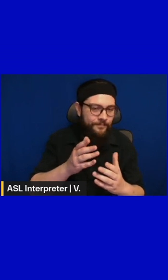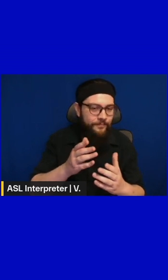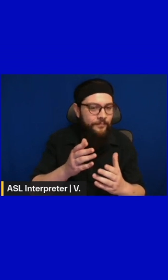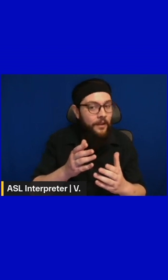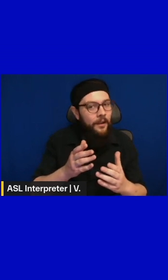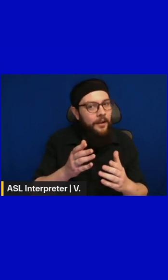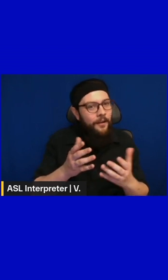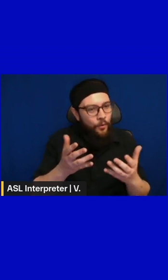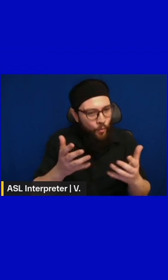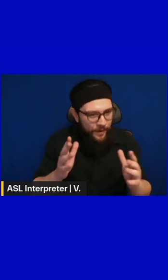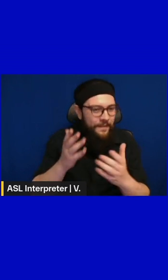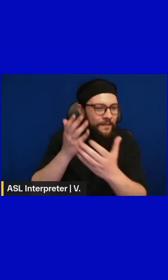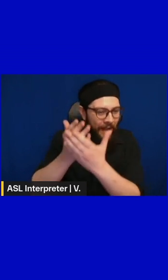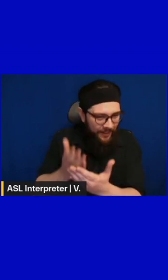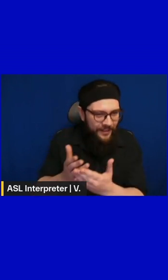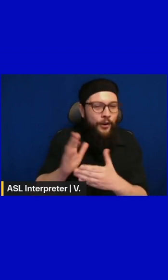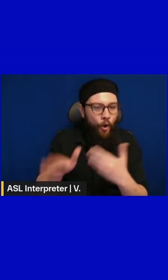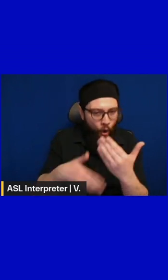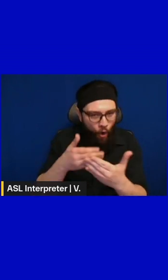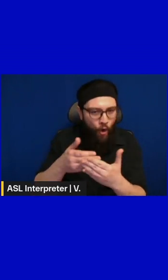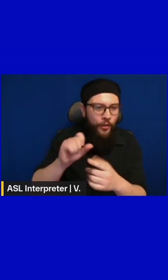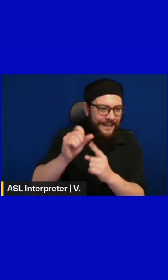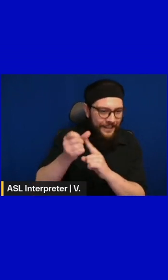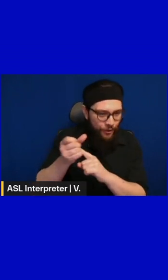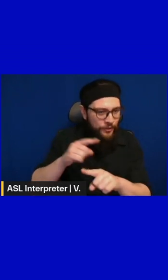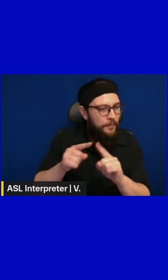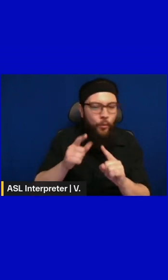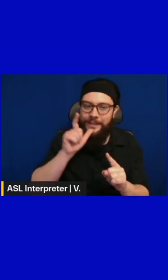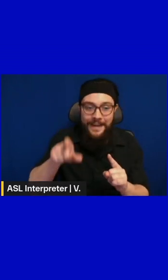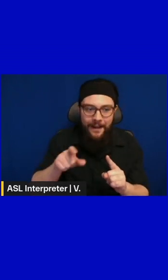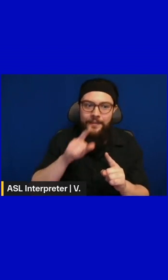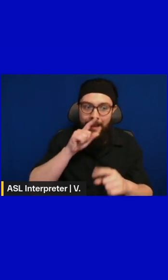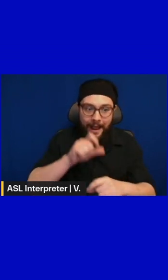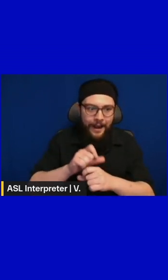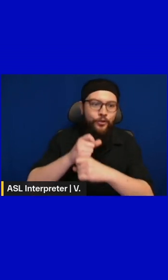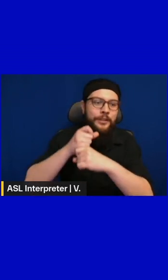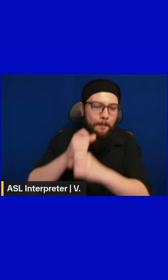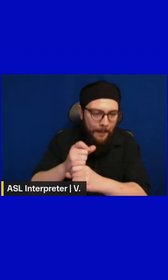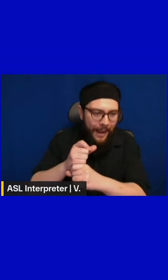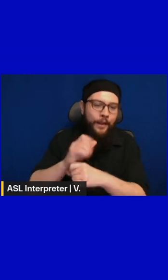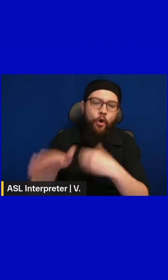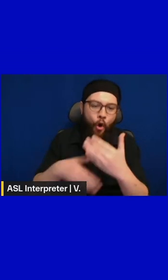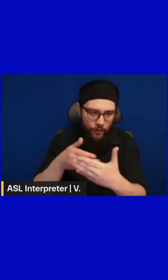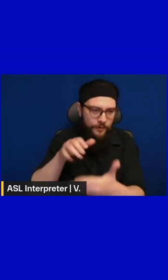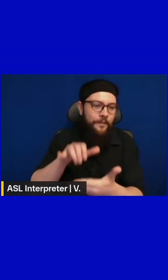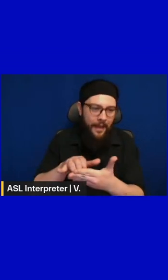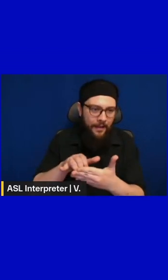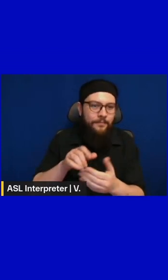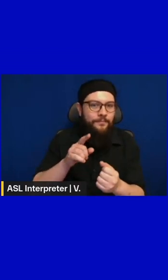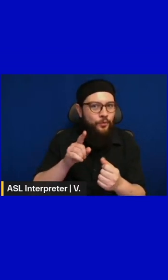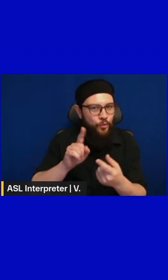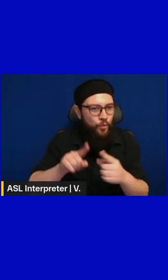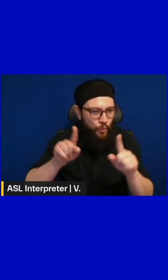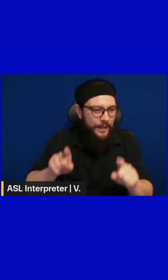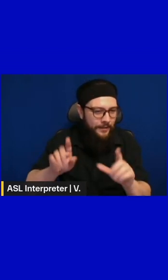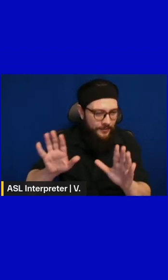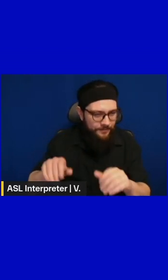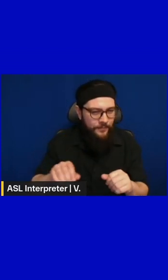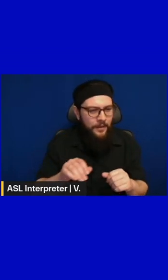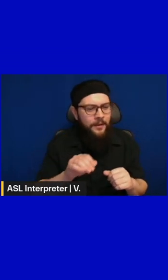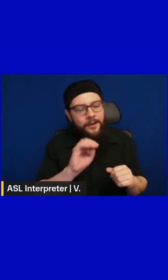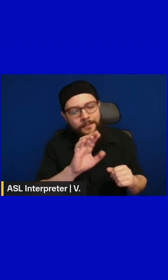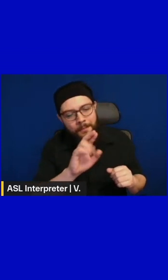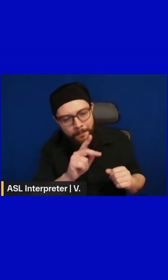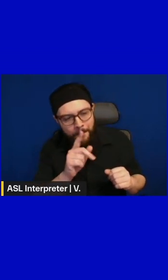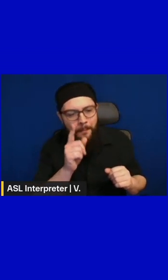validated all of our conditions, but we didn't have to produce all of the infrastructure to do so. So mocking and overriding are